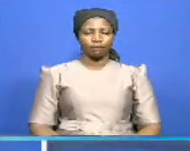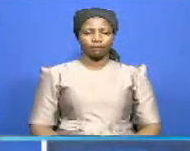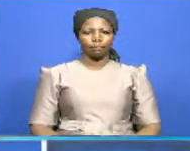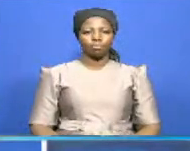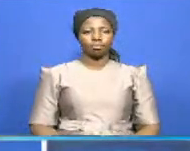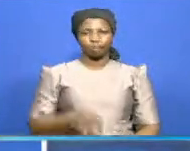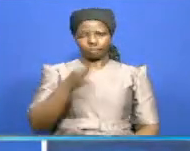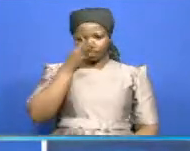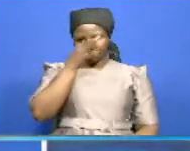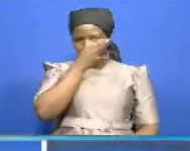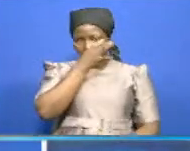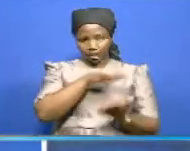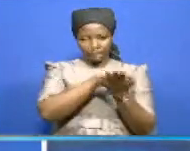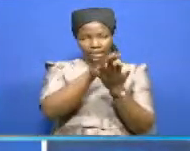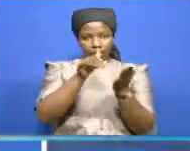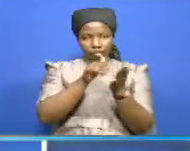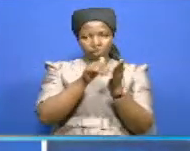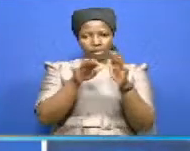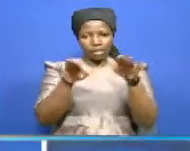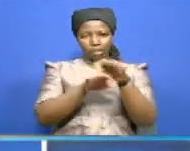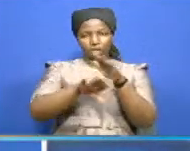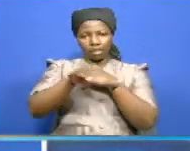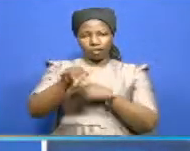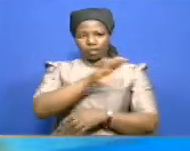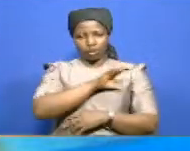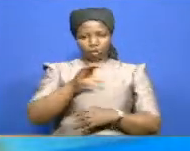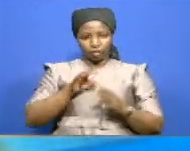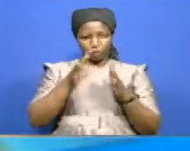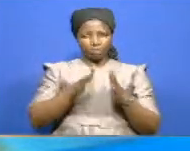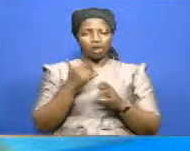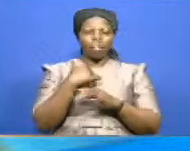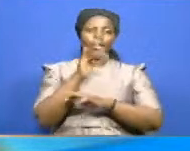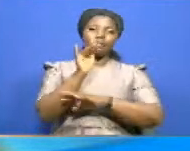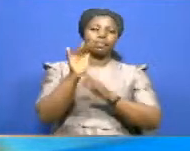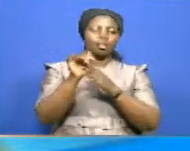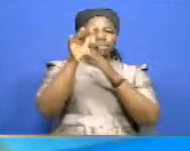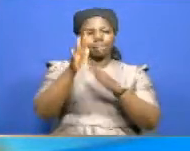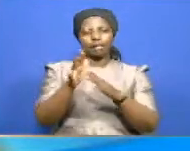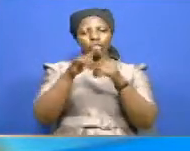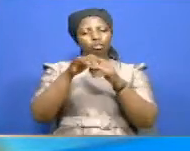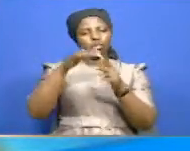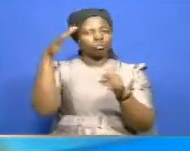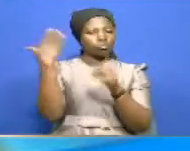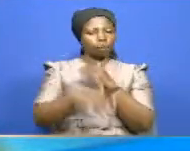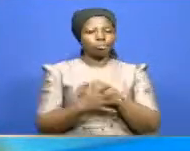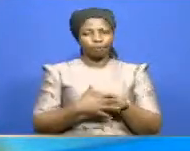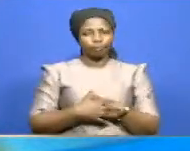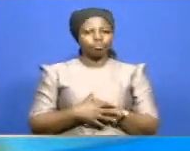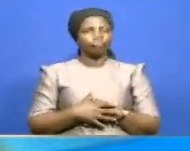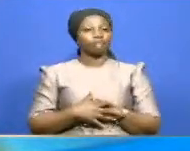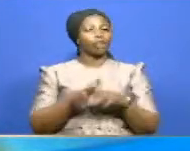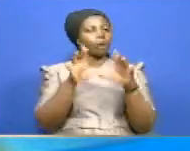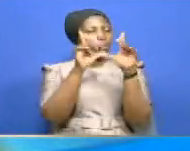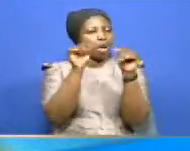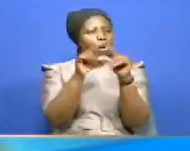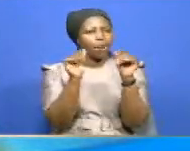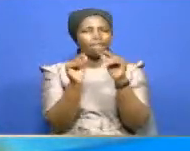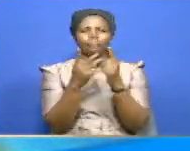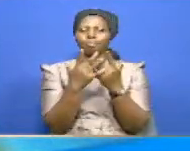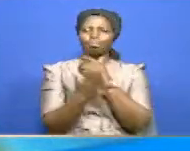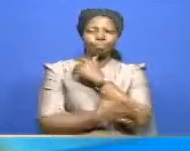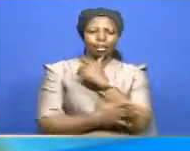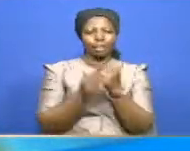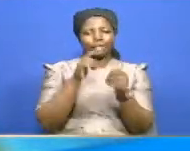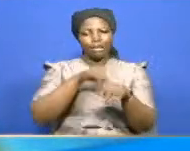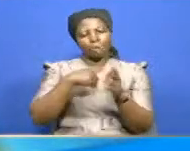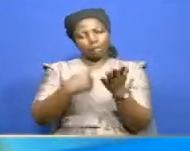Nyeri Central Deputy County Commissioner Joseph Mwangi has called on leaders to desist from inflammatory utterances as they discuss the